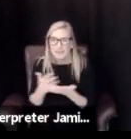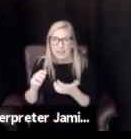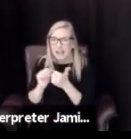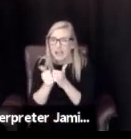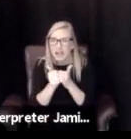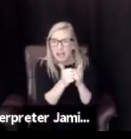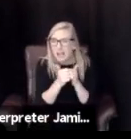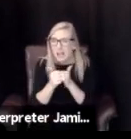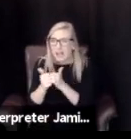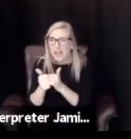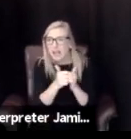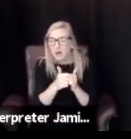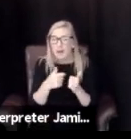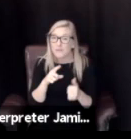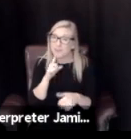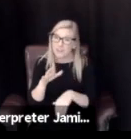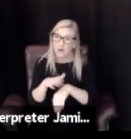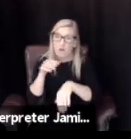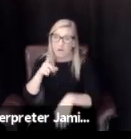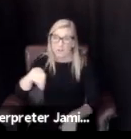they're calling for you. And I'm going to show you why.